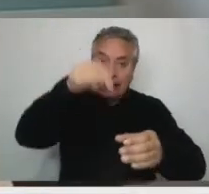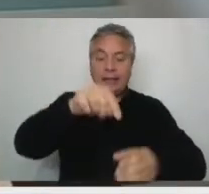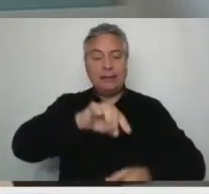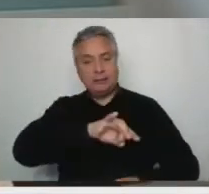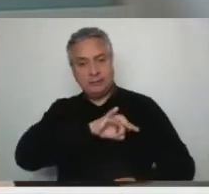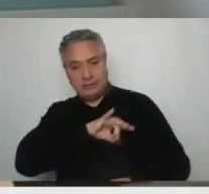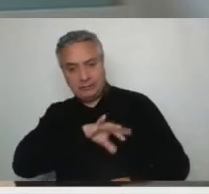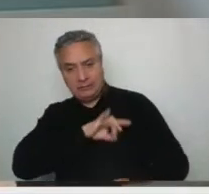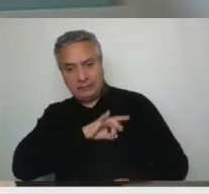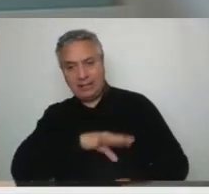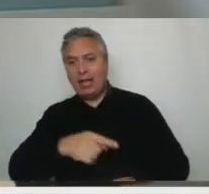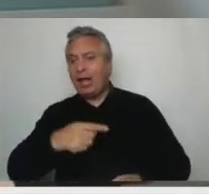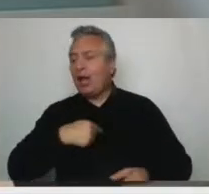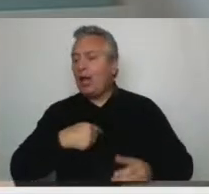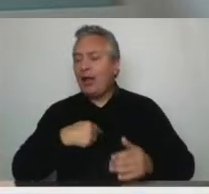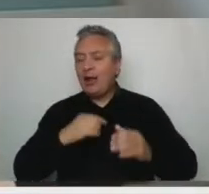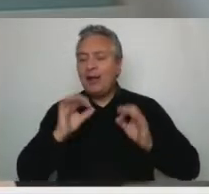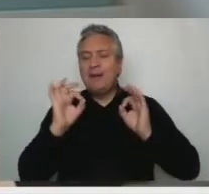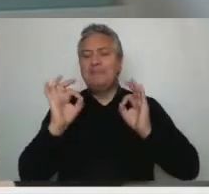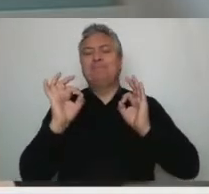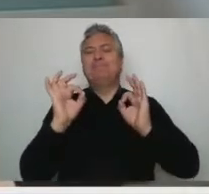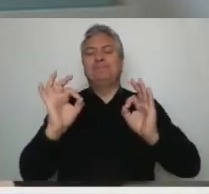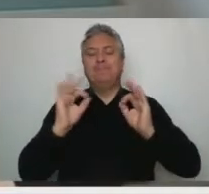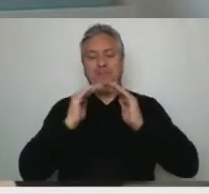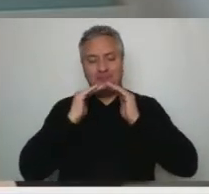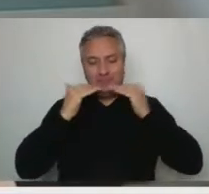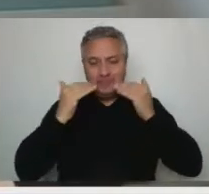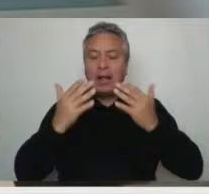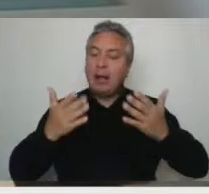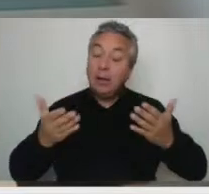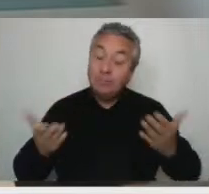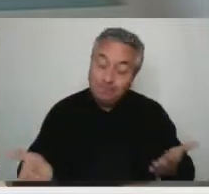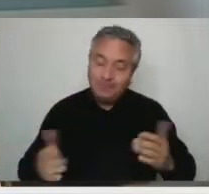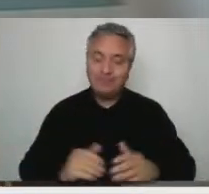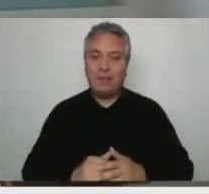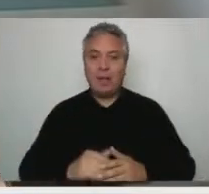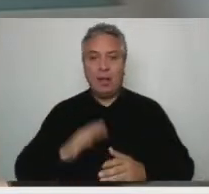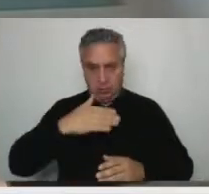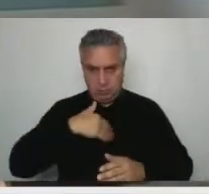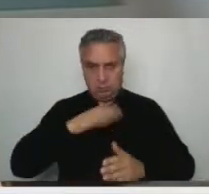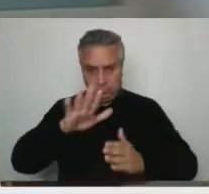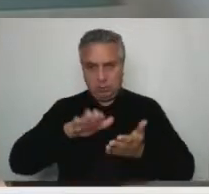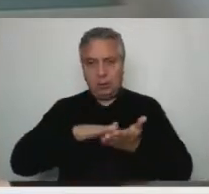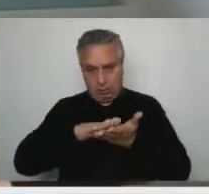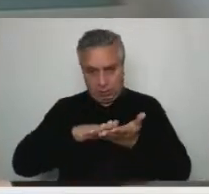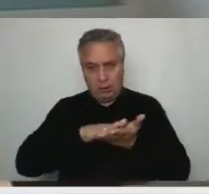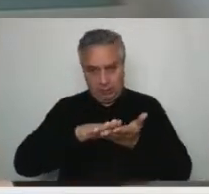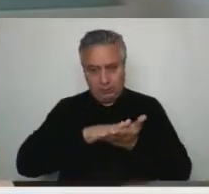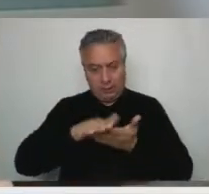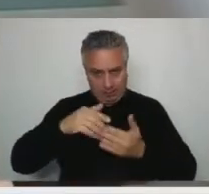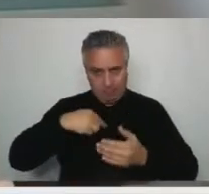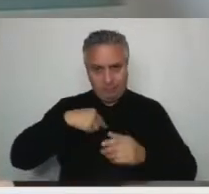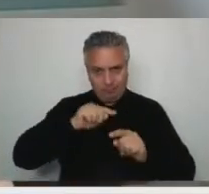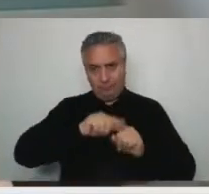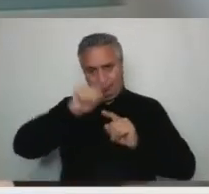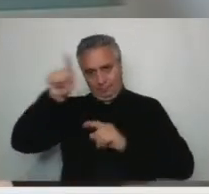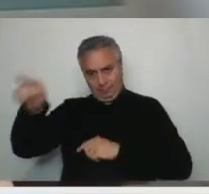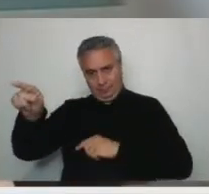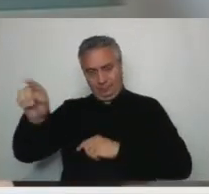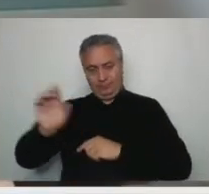Let me give you the example of the UK, if you forgive me.